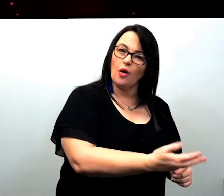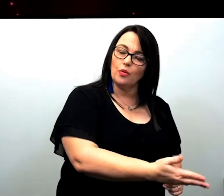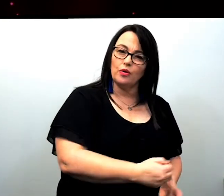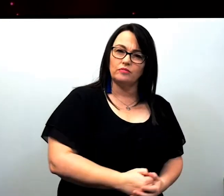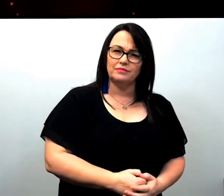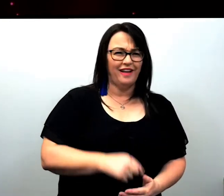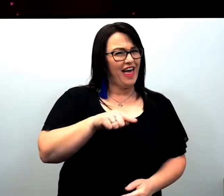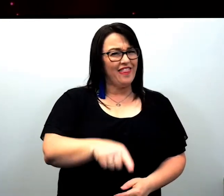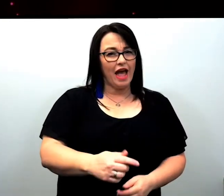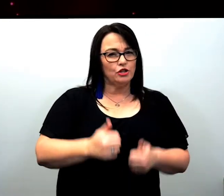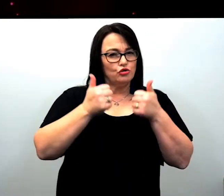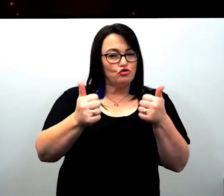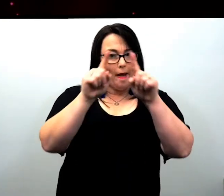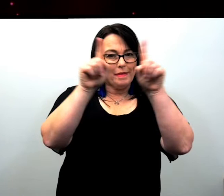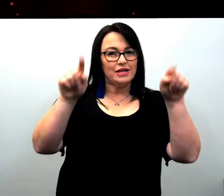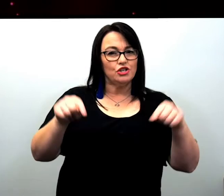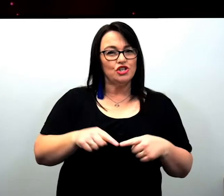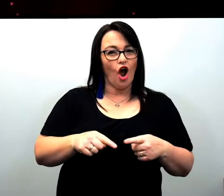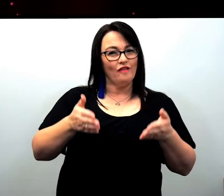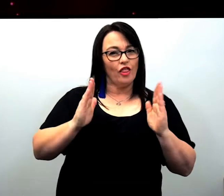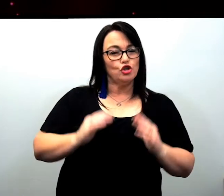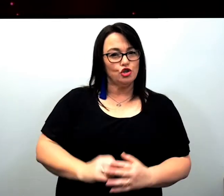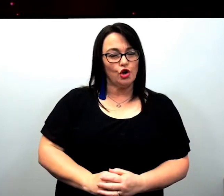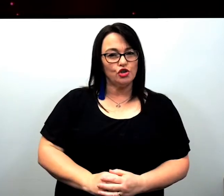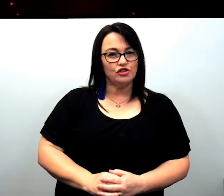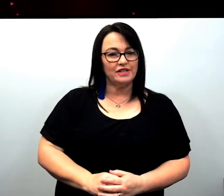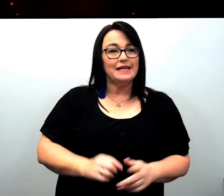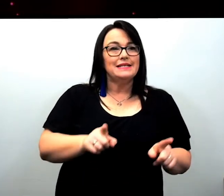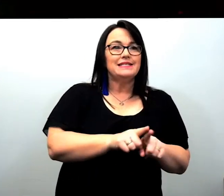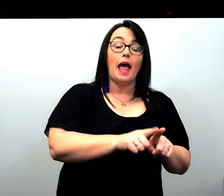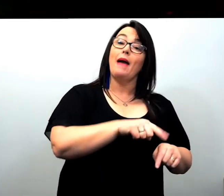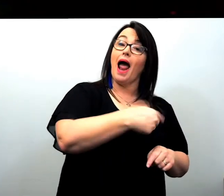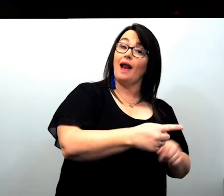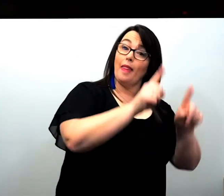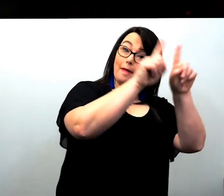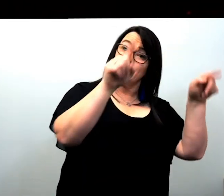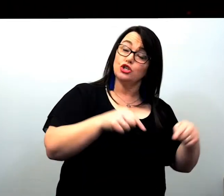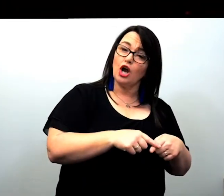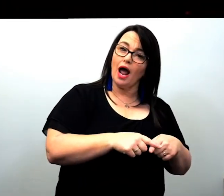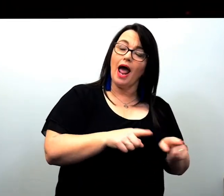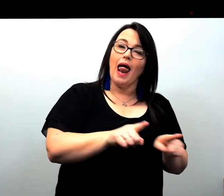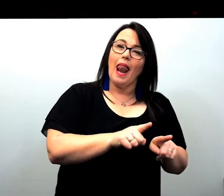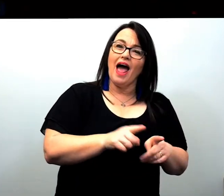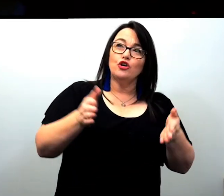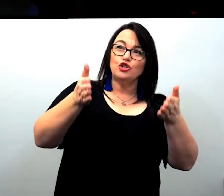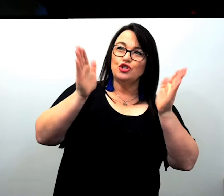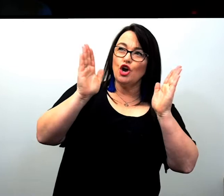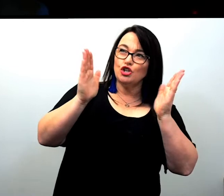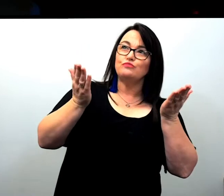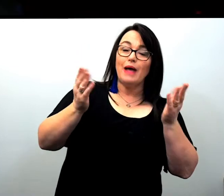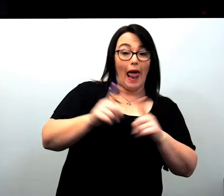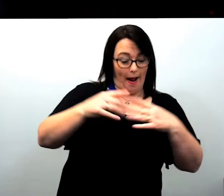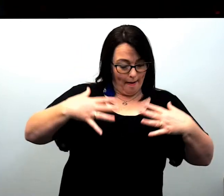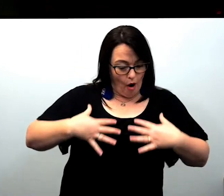Elsewhere, Paul likened it to the human body, in which all individual parts are knit together to form one whole. The analogy is